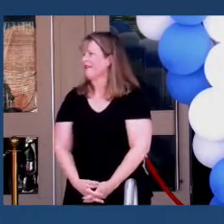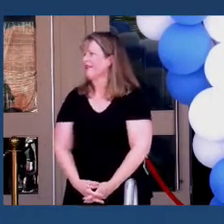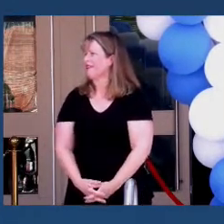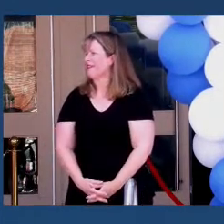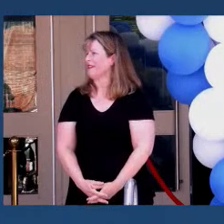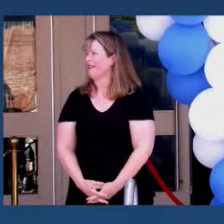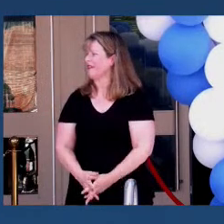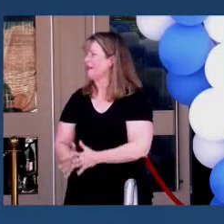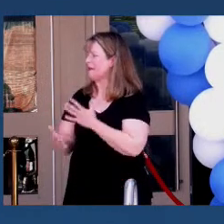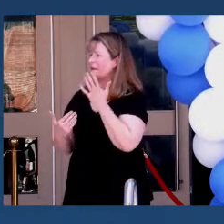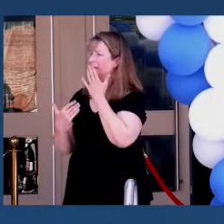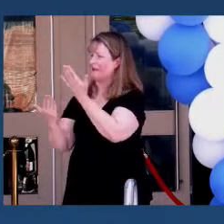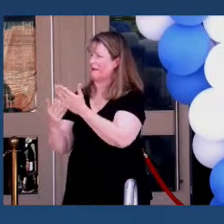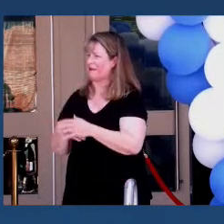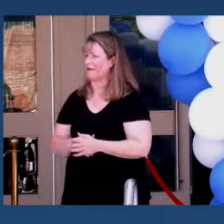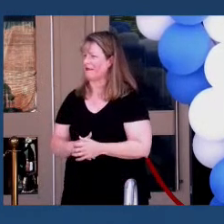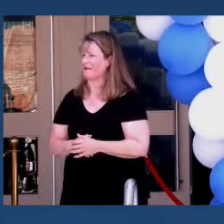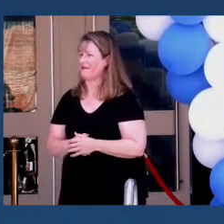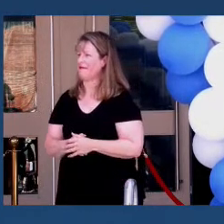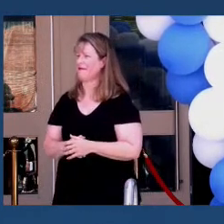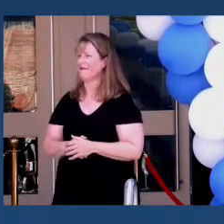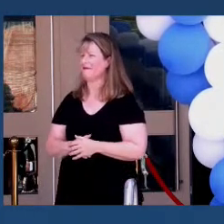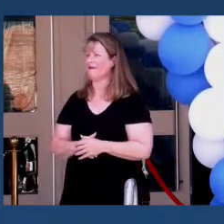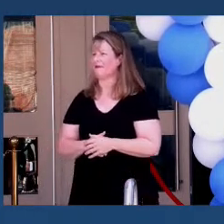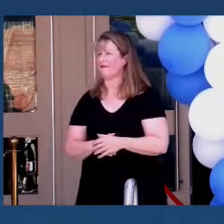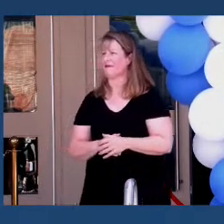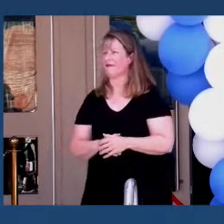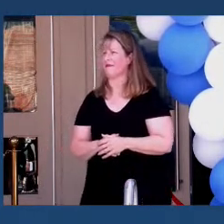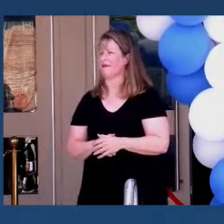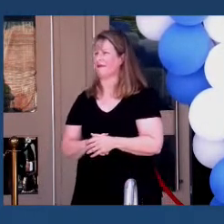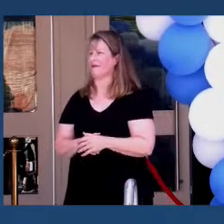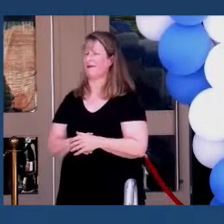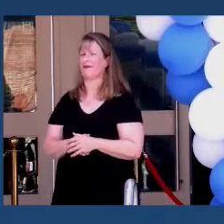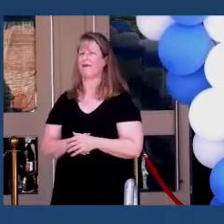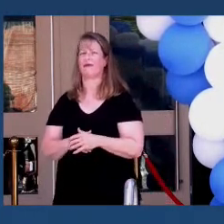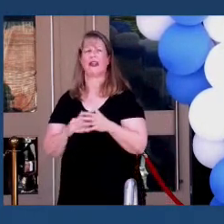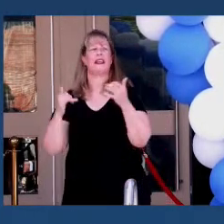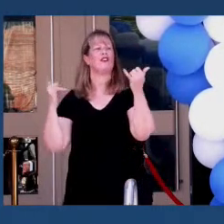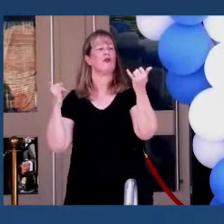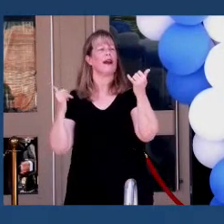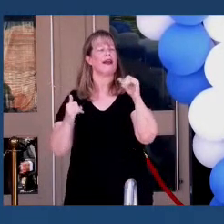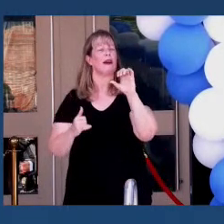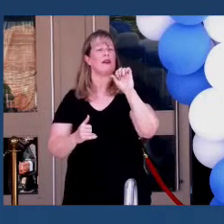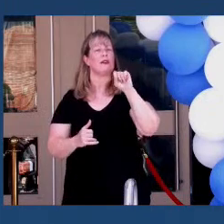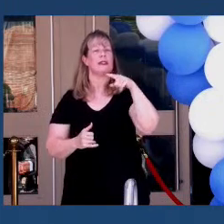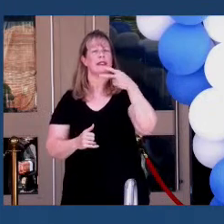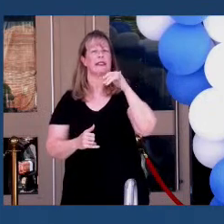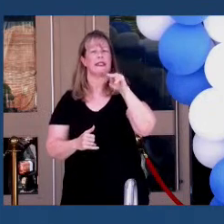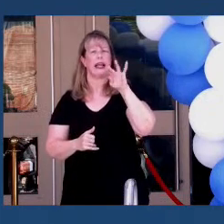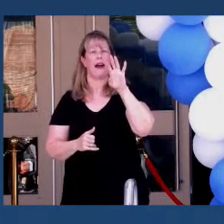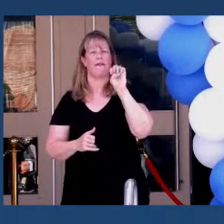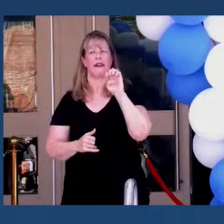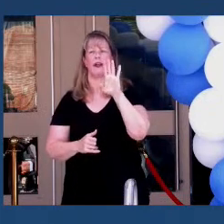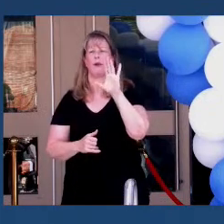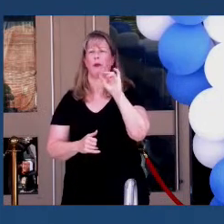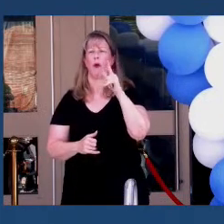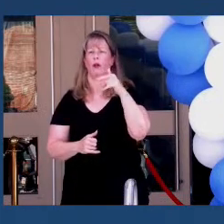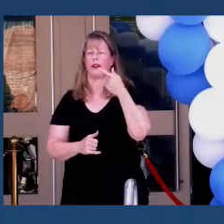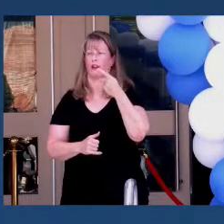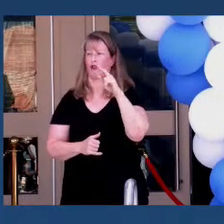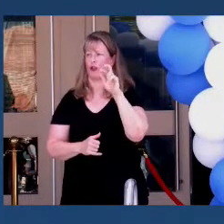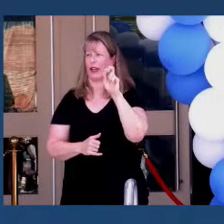Thank you, Senator Brown. At this time, we will hear from Representative Stephanie T. Bolden, please, if you could come up.